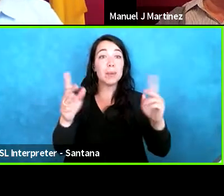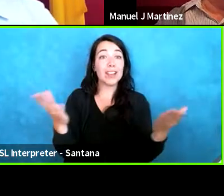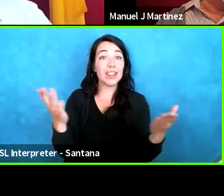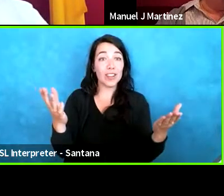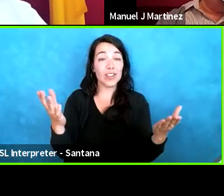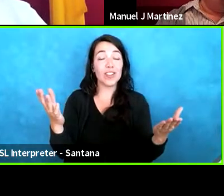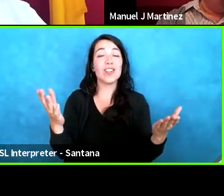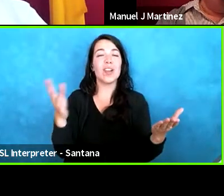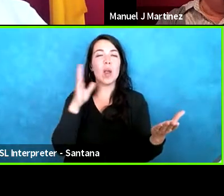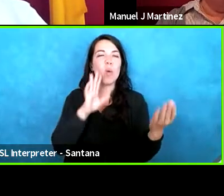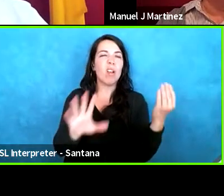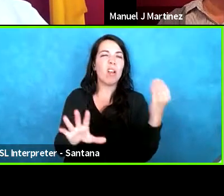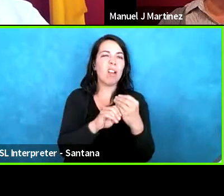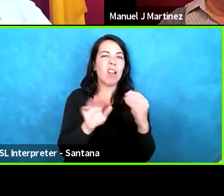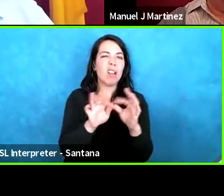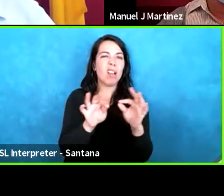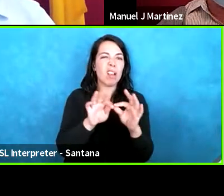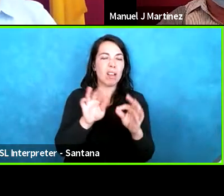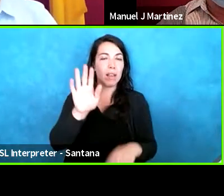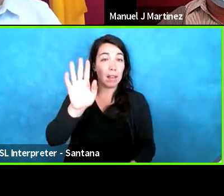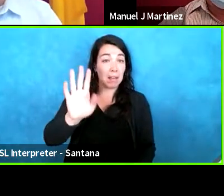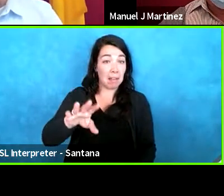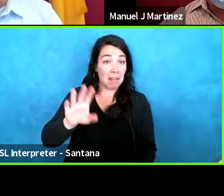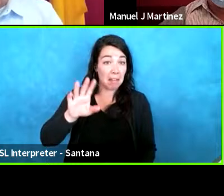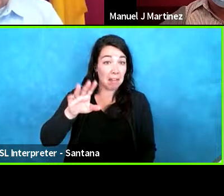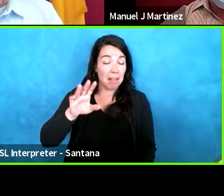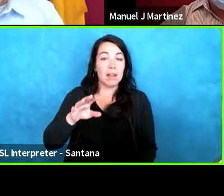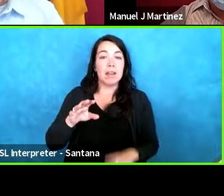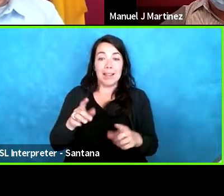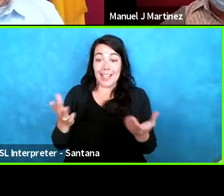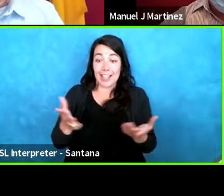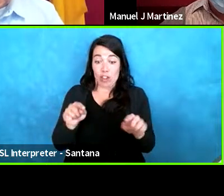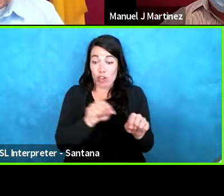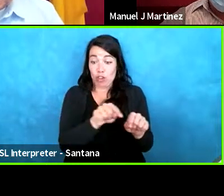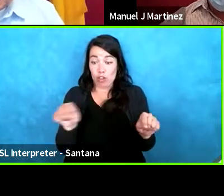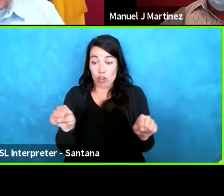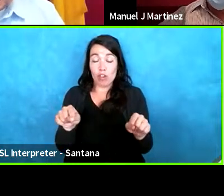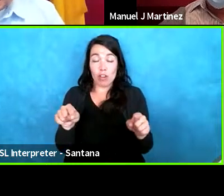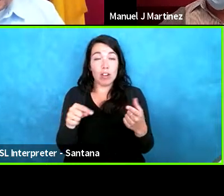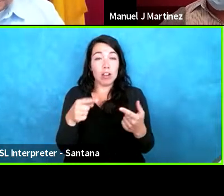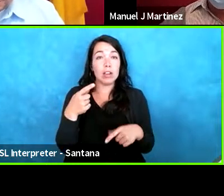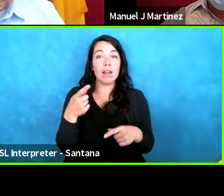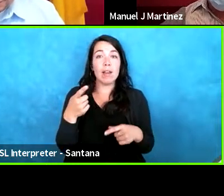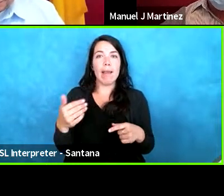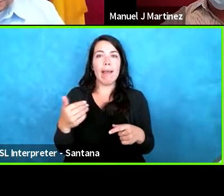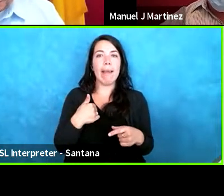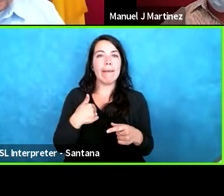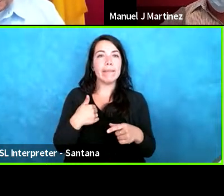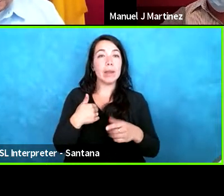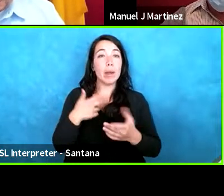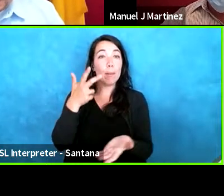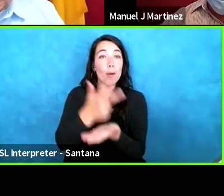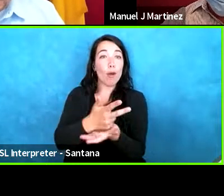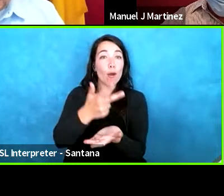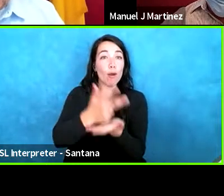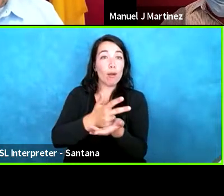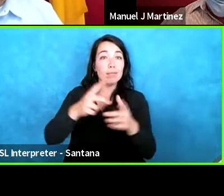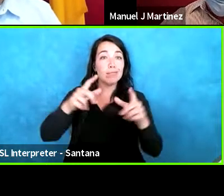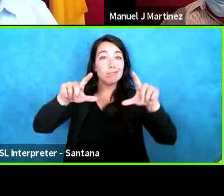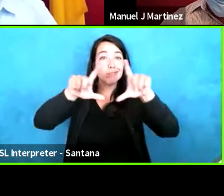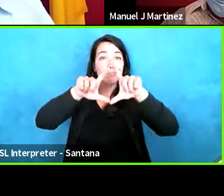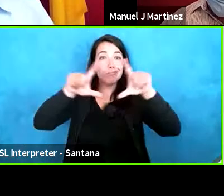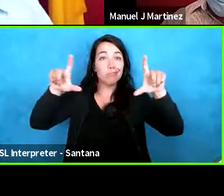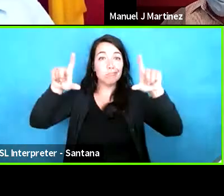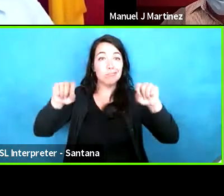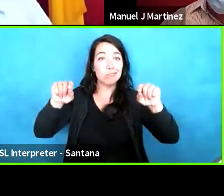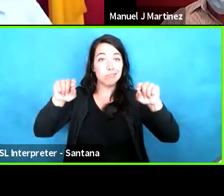like to mention that before you, there are some parking passes in front of the governing body that we coordinated with. This has all